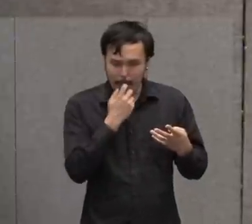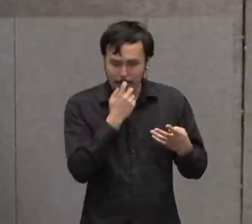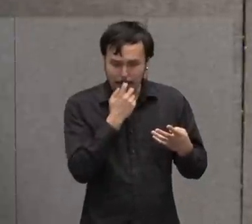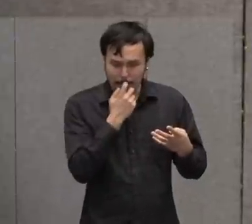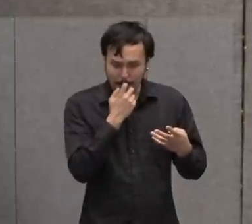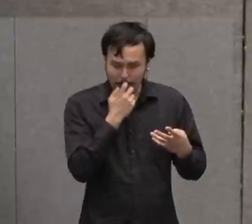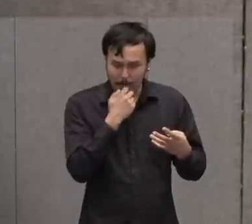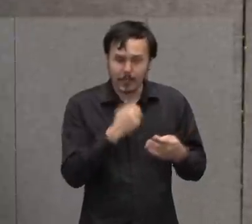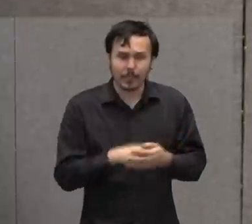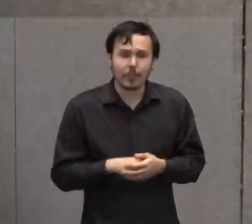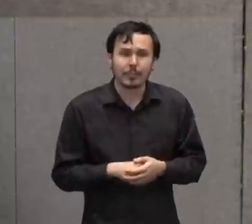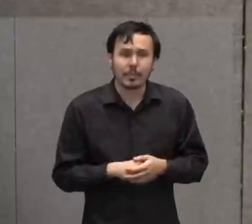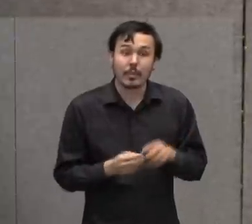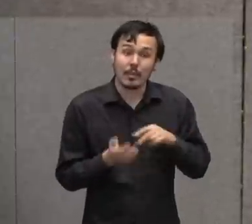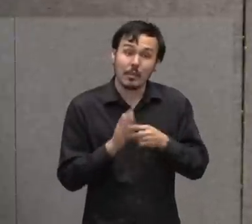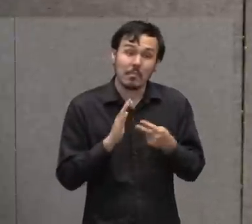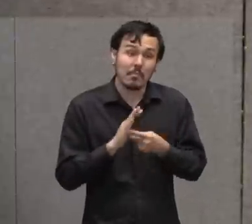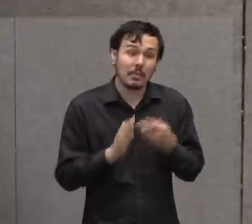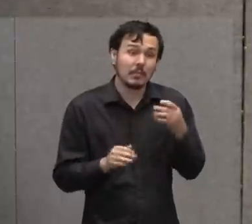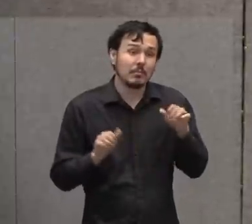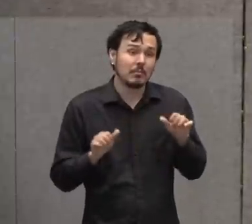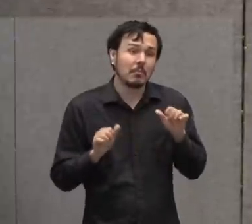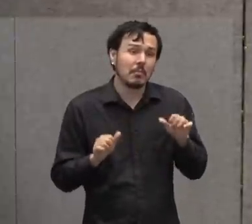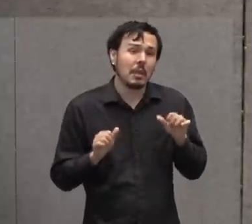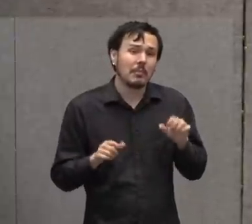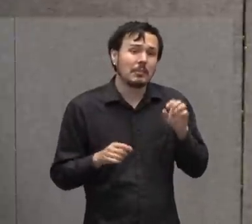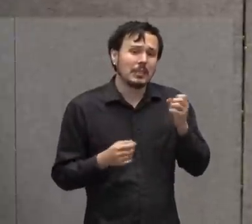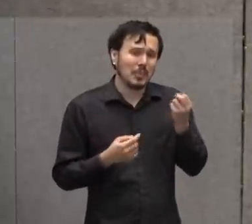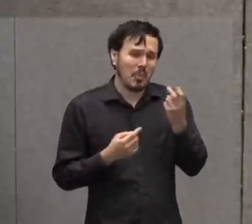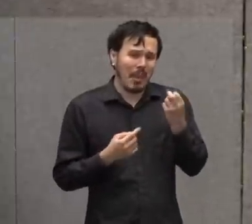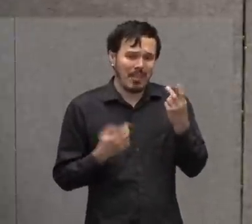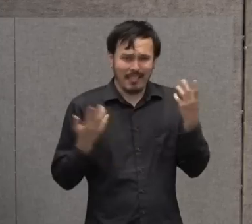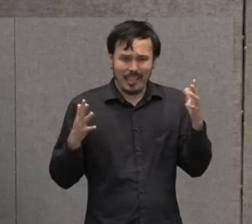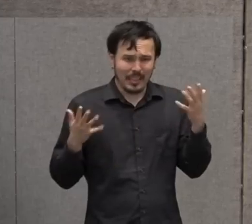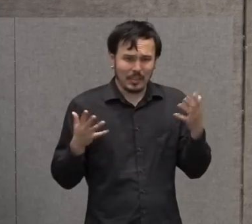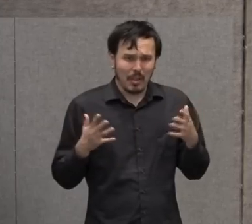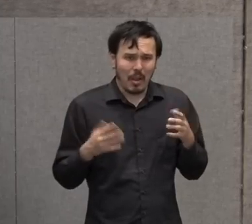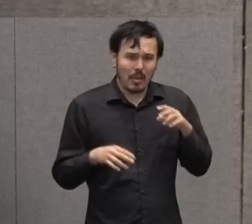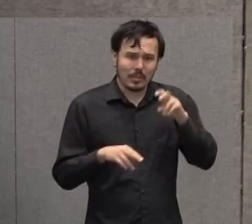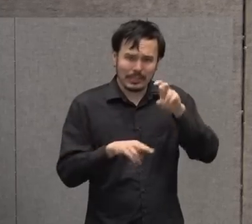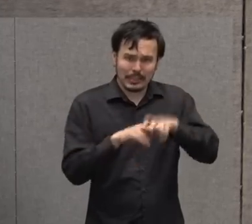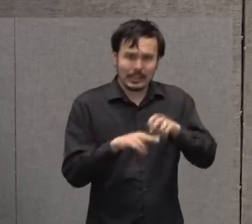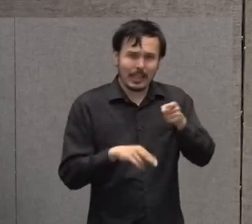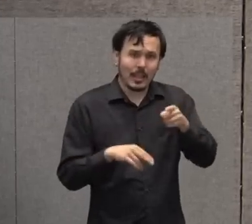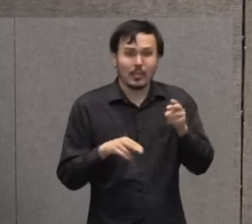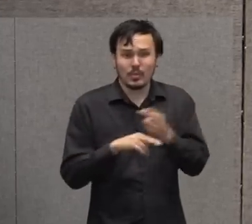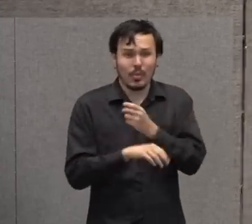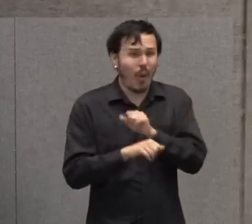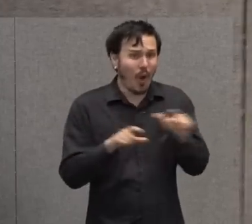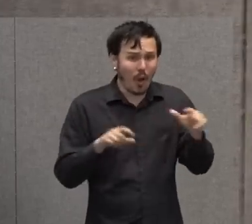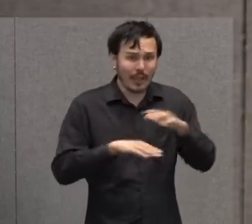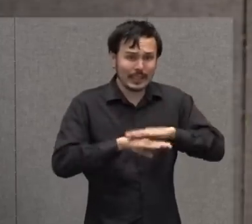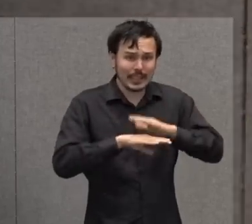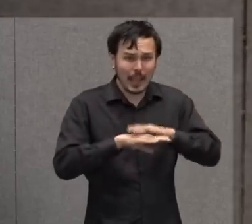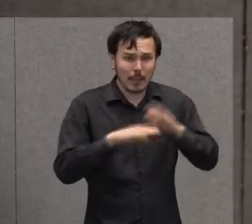So 4 and 4 is 8, and 2 is 10, and then 2 at this end. So that's only 12 people that can sit, and they've used all their tables.